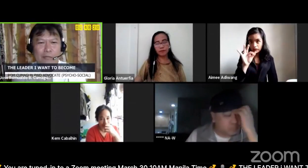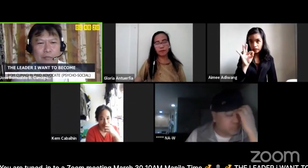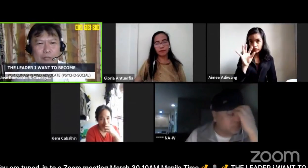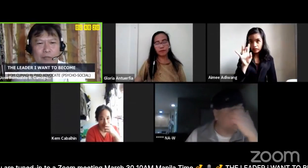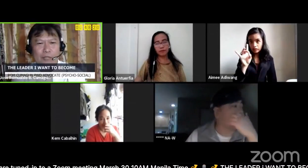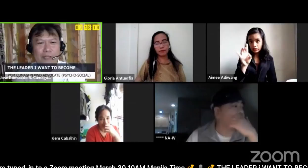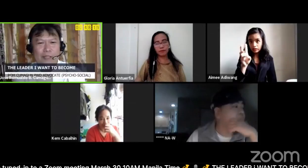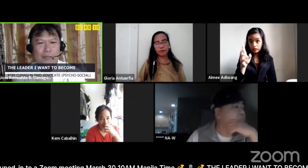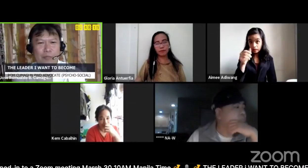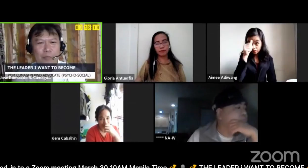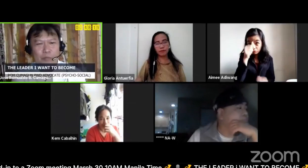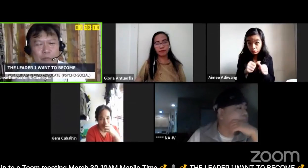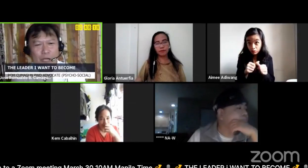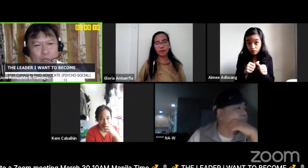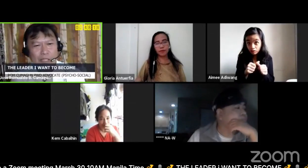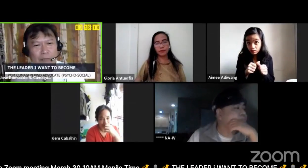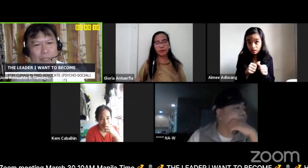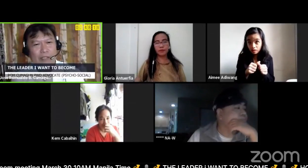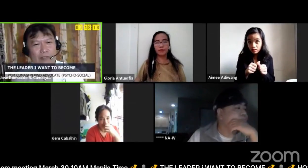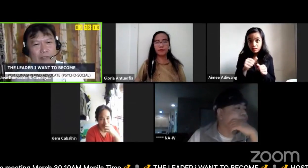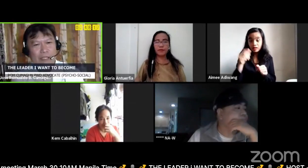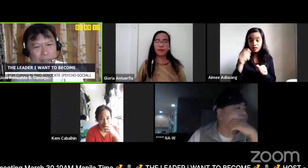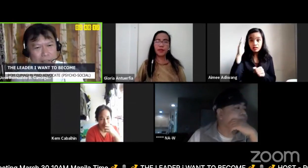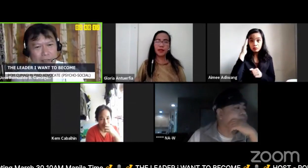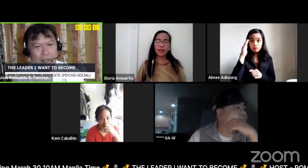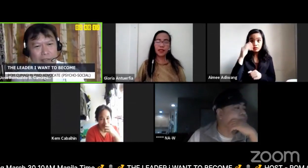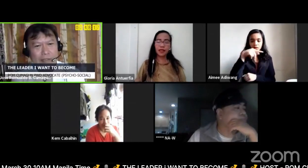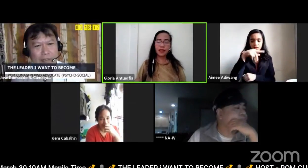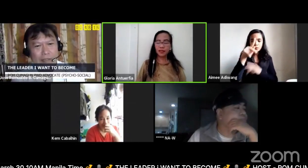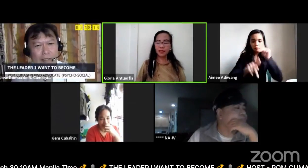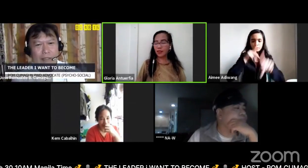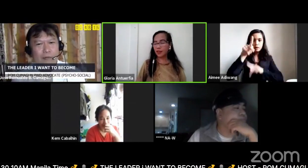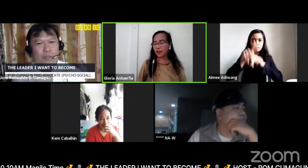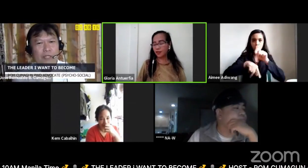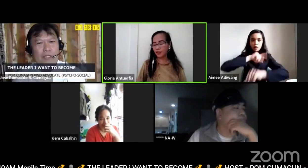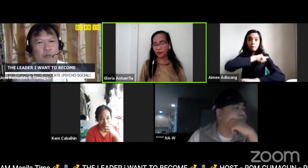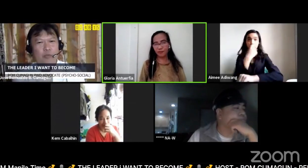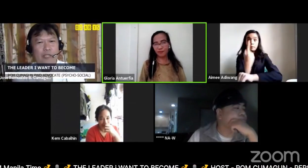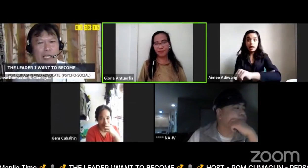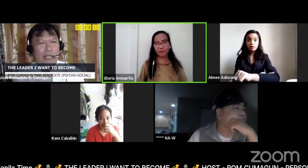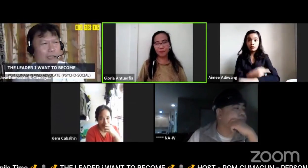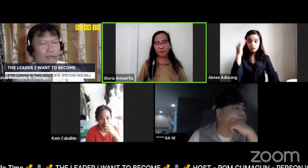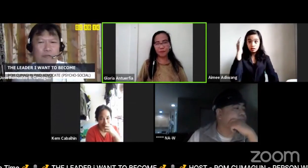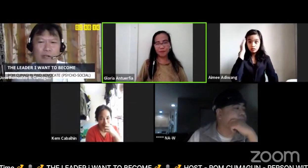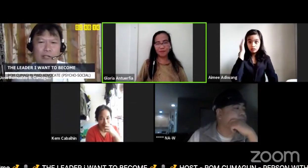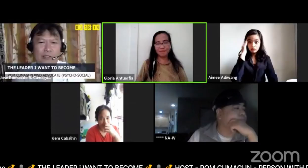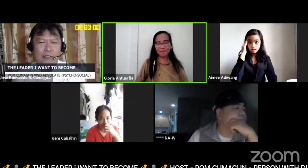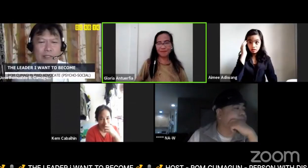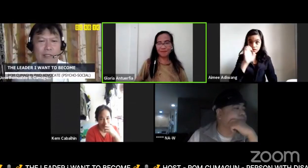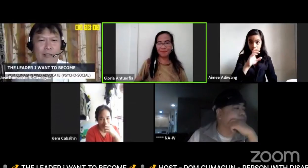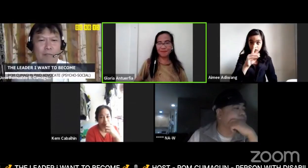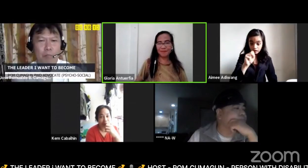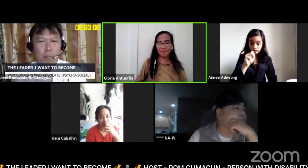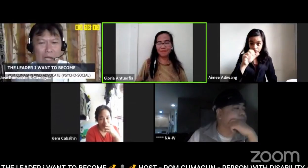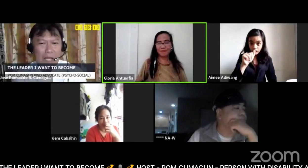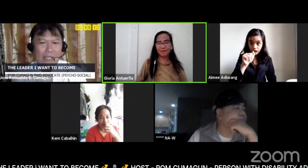do you remember yung ating people power experience yes, 1986? yes. We had the